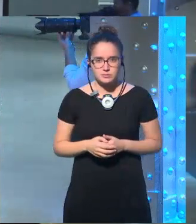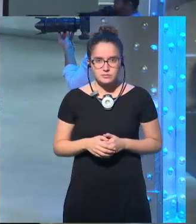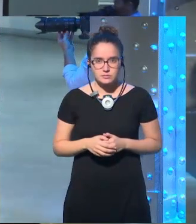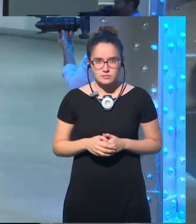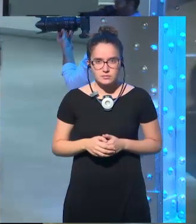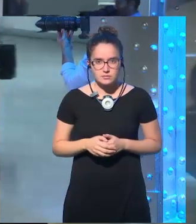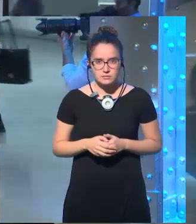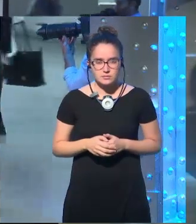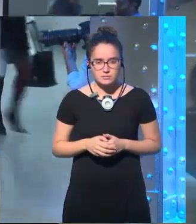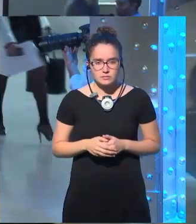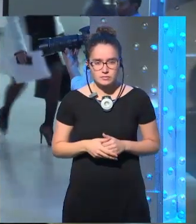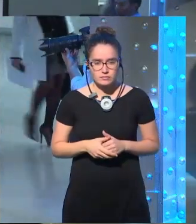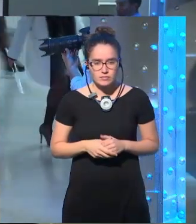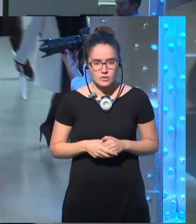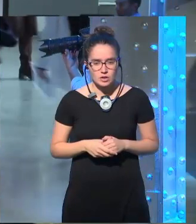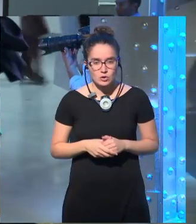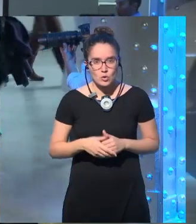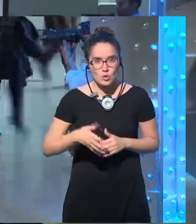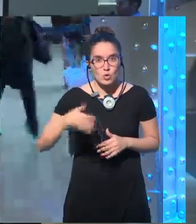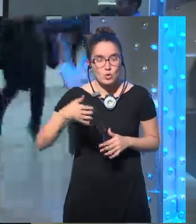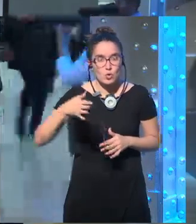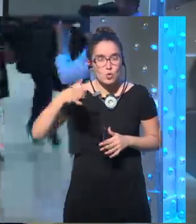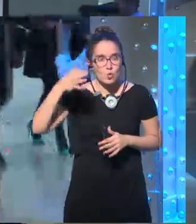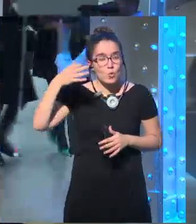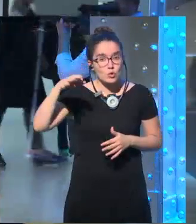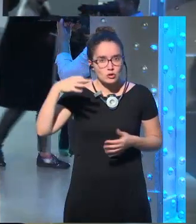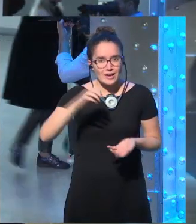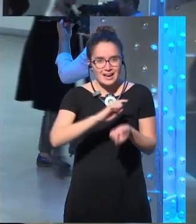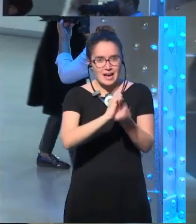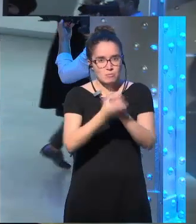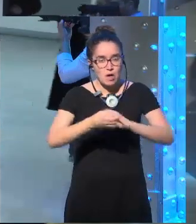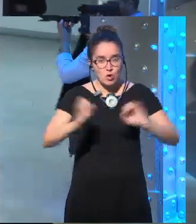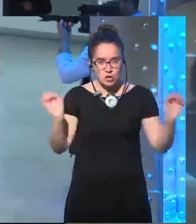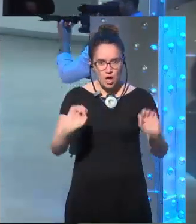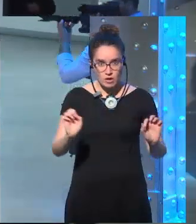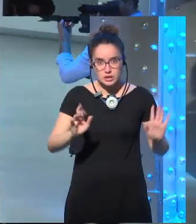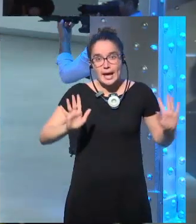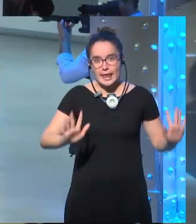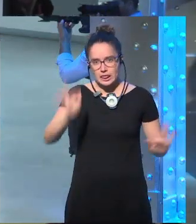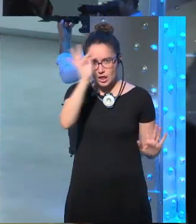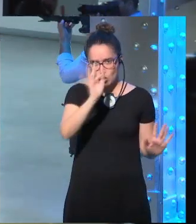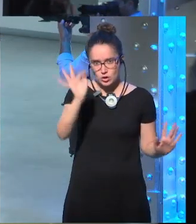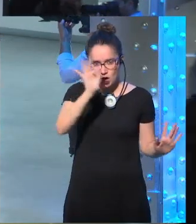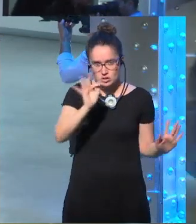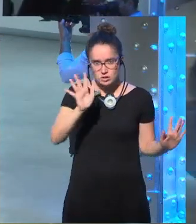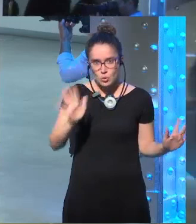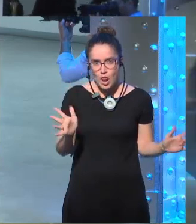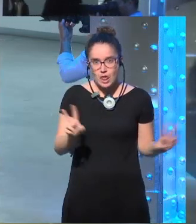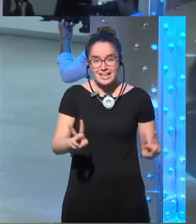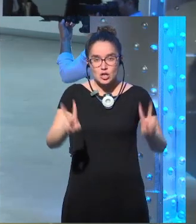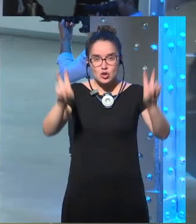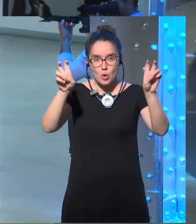on paper. The only thing that hasn't changed is the occupational title. And